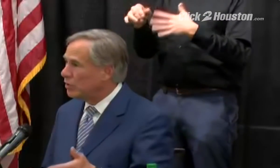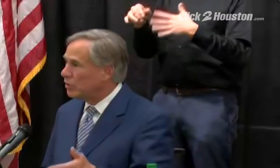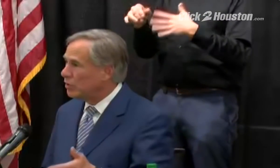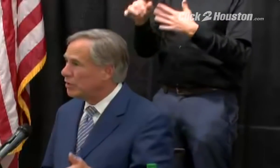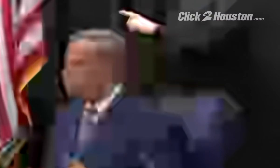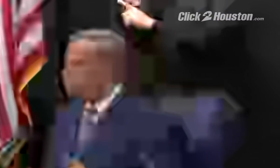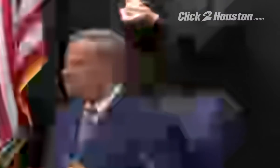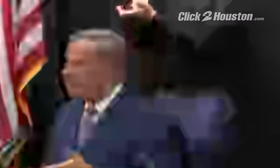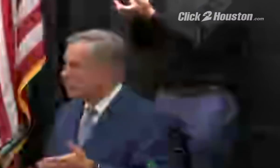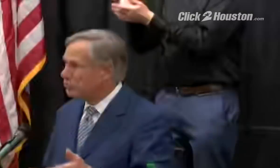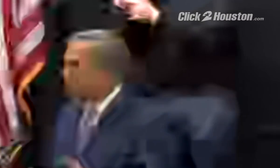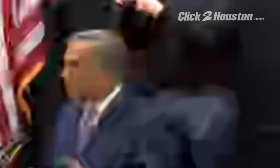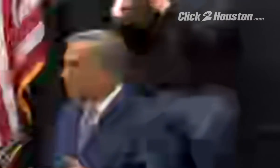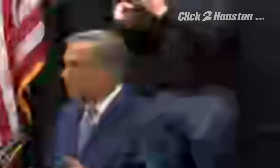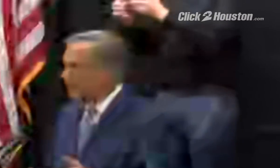lead to a reduction in the spread of COVID-19.